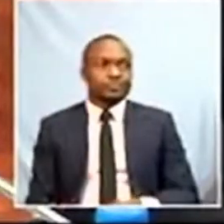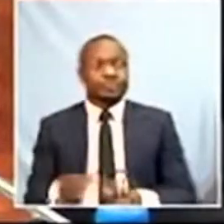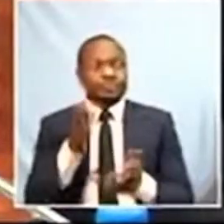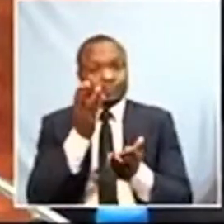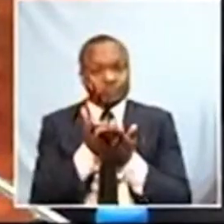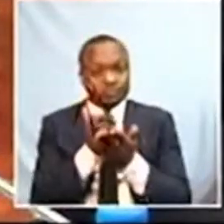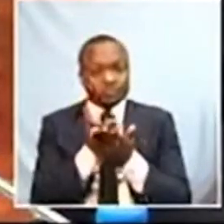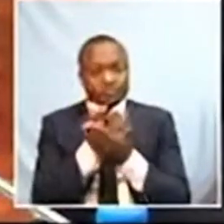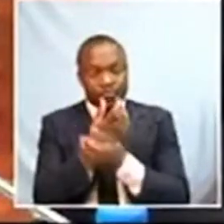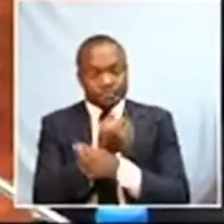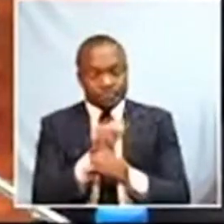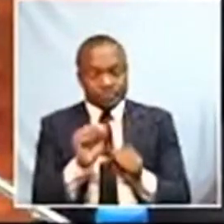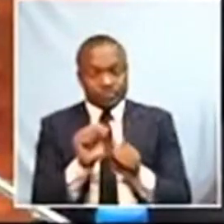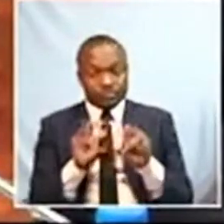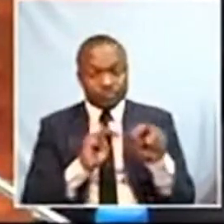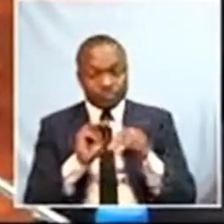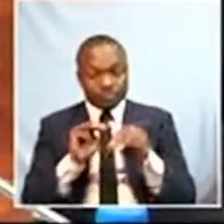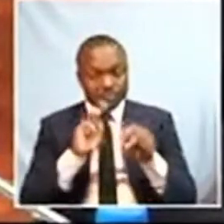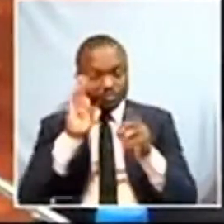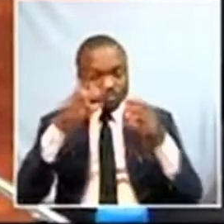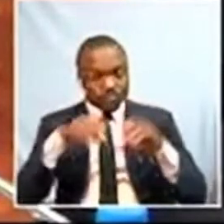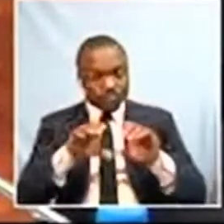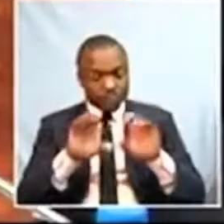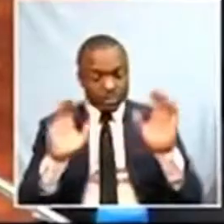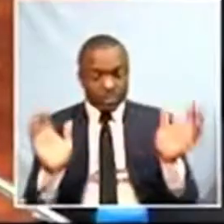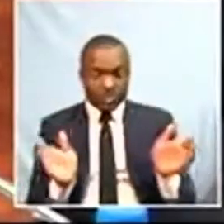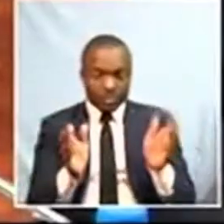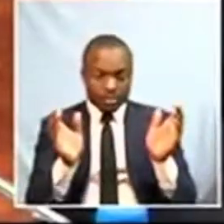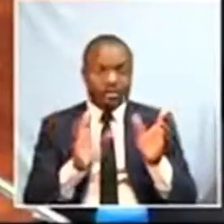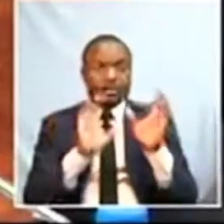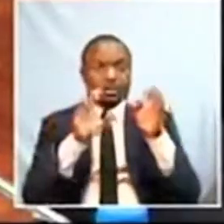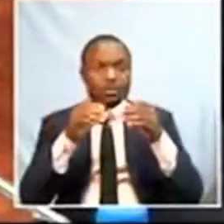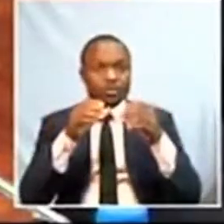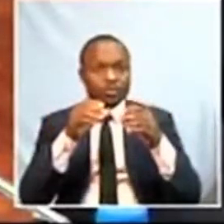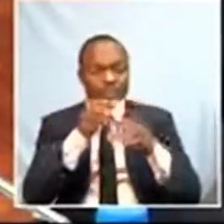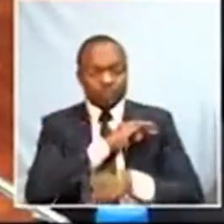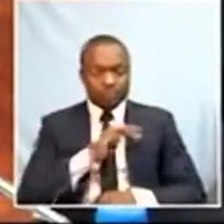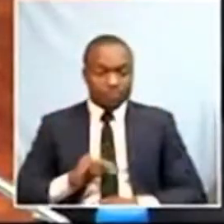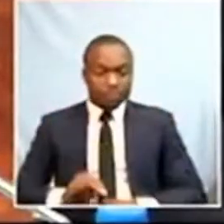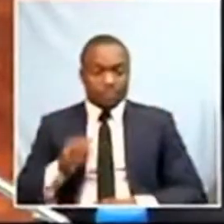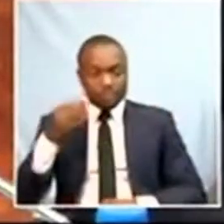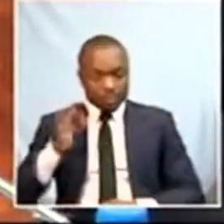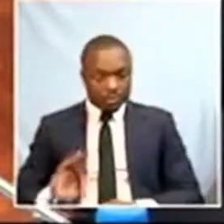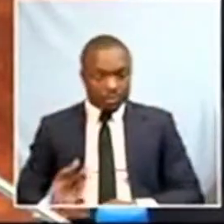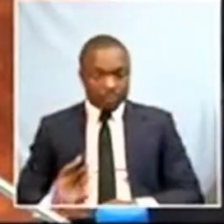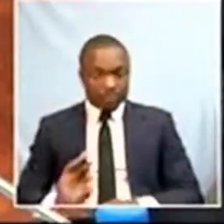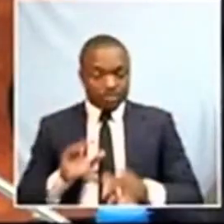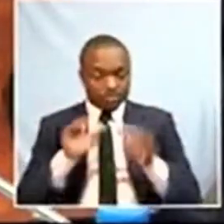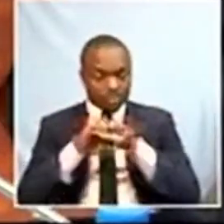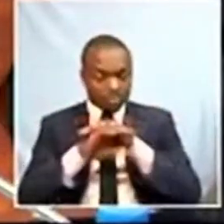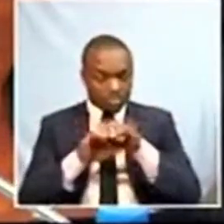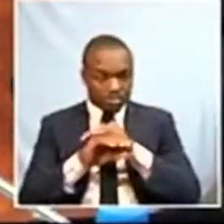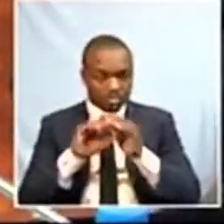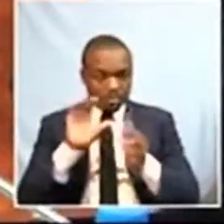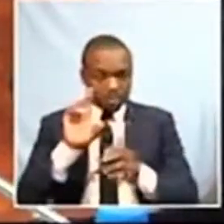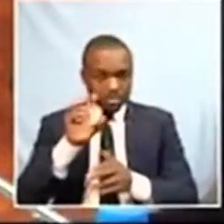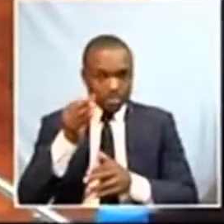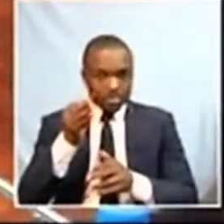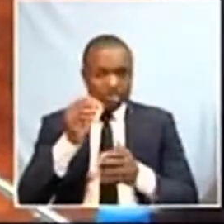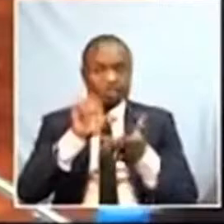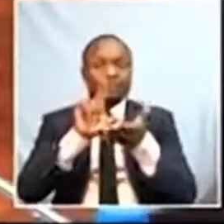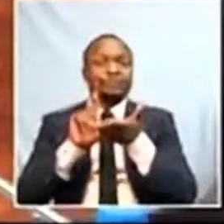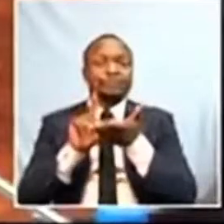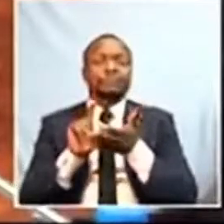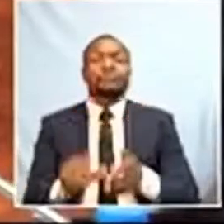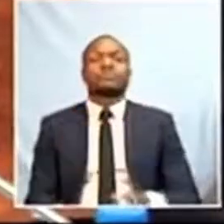Remedial measure. Management will continue to encourage community members on benefits of accessing CDF